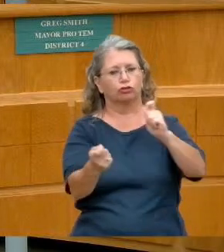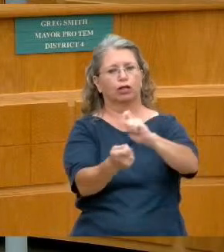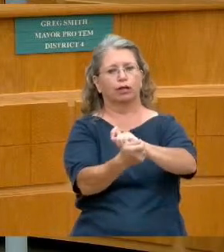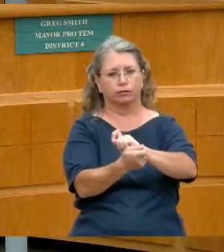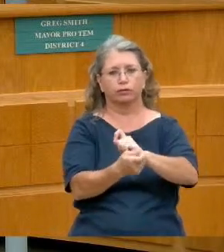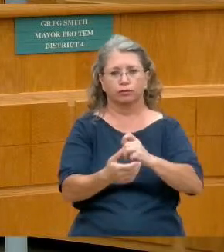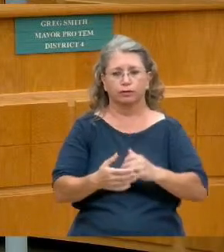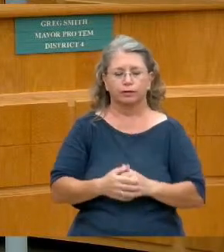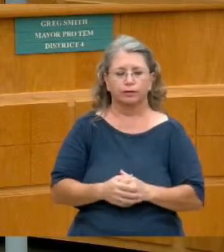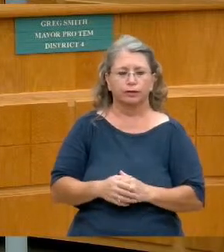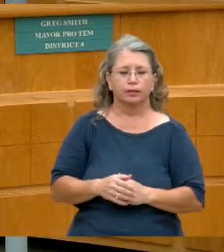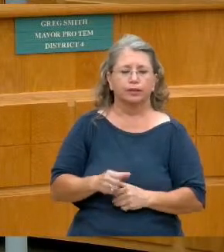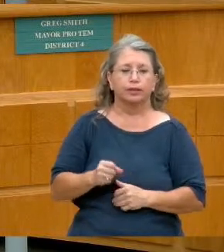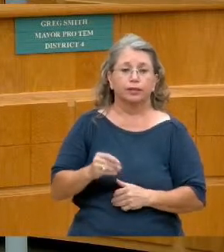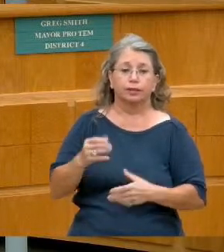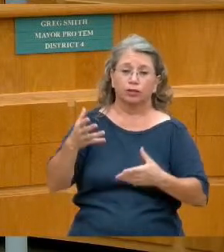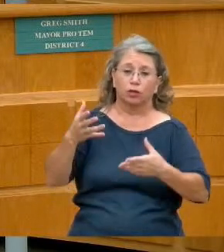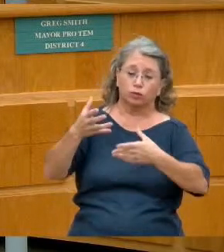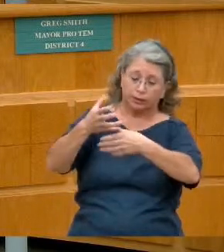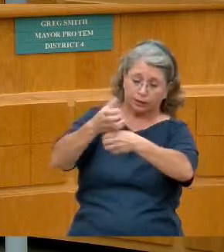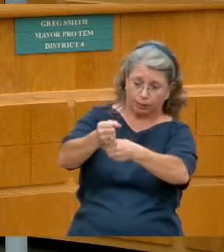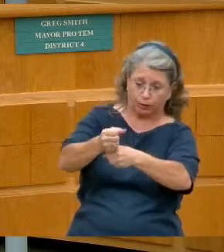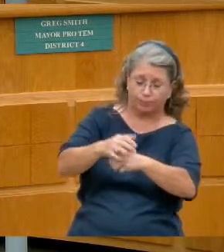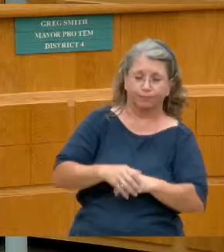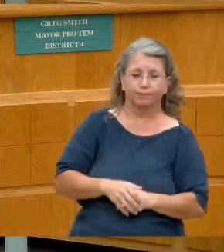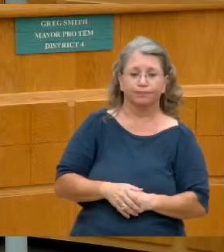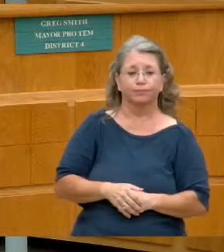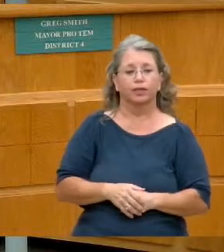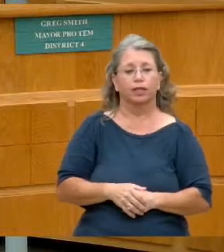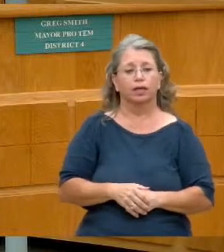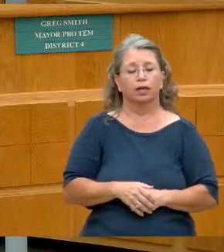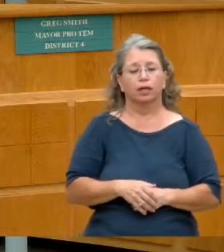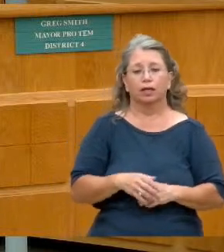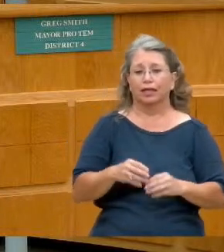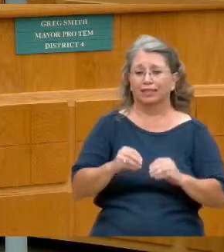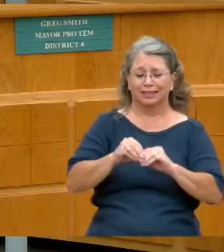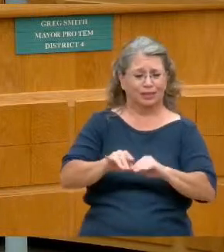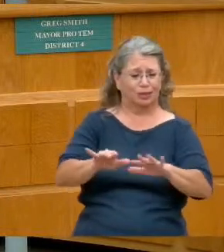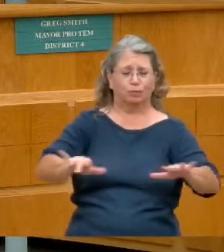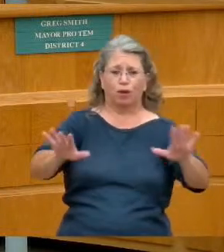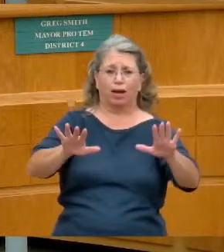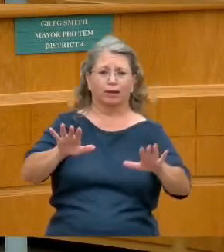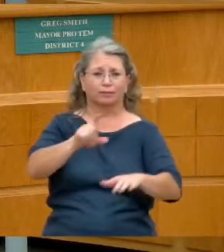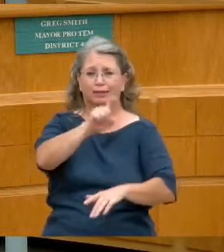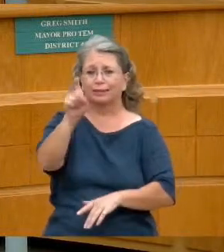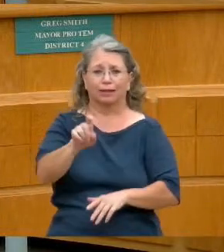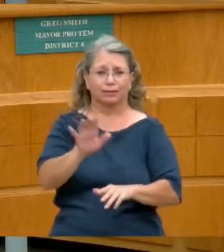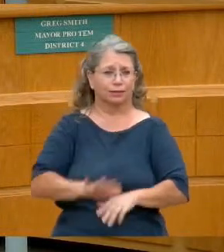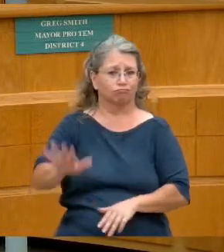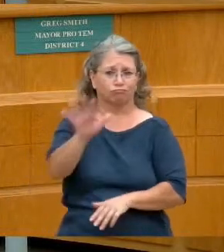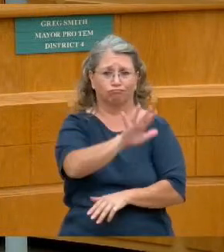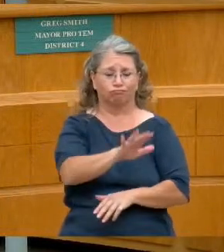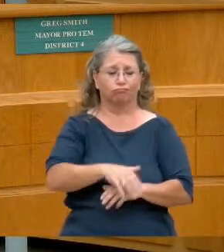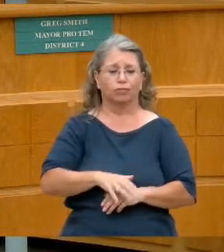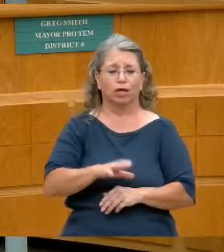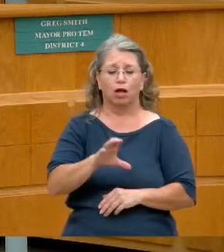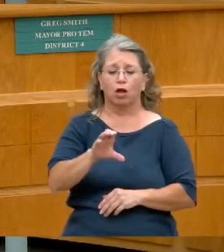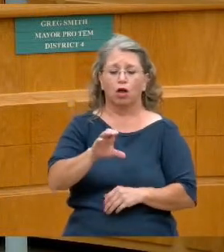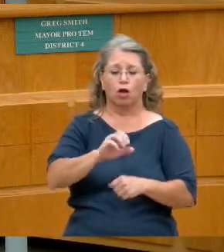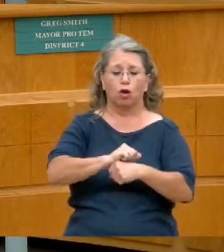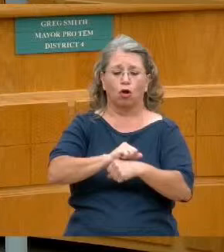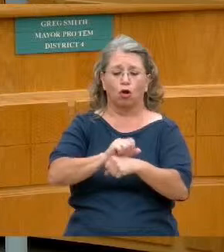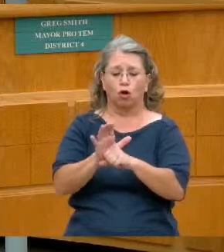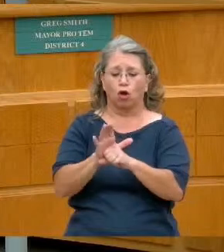So in summary, there's a Texas-wide outbreak. COVID-19 is expanding very rapidly right now, and the